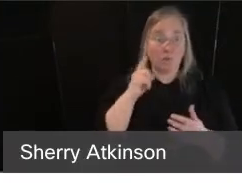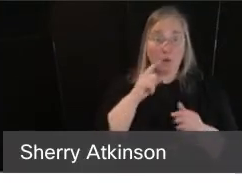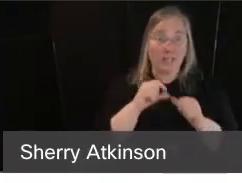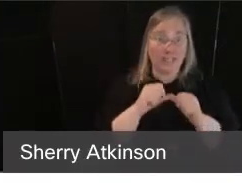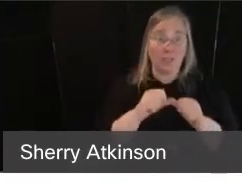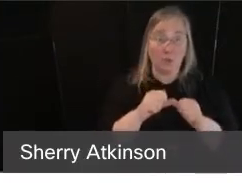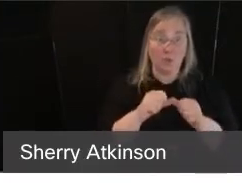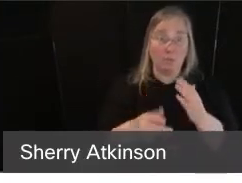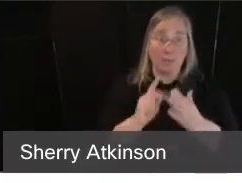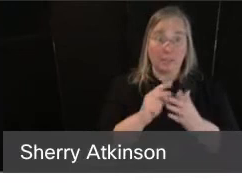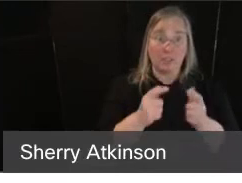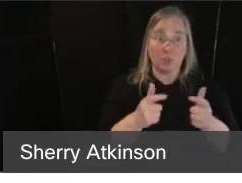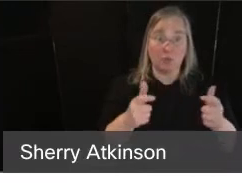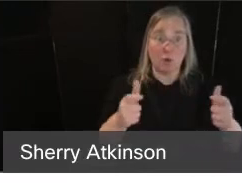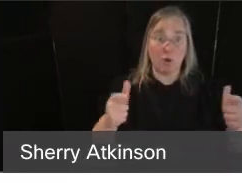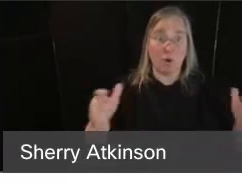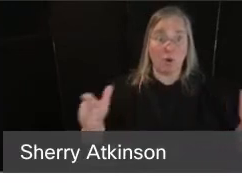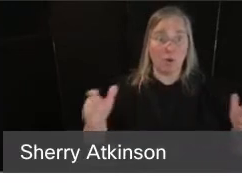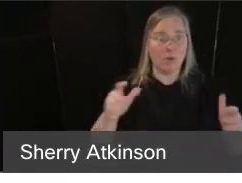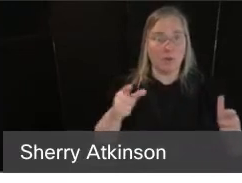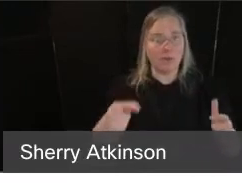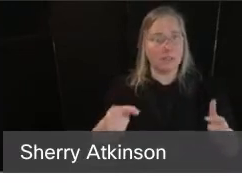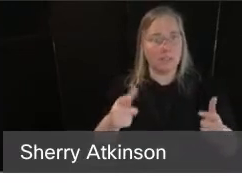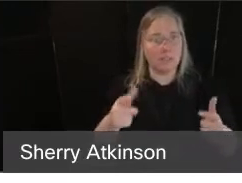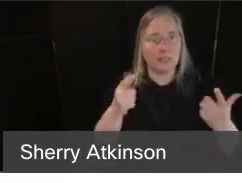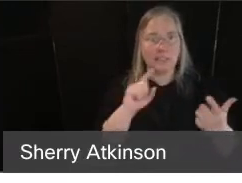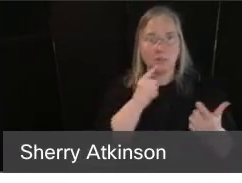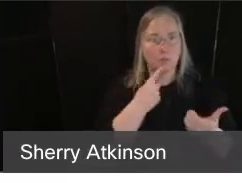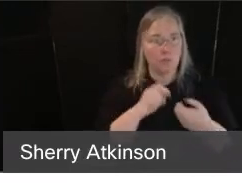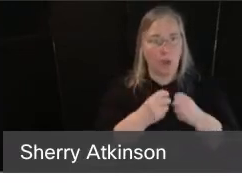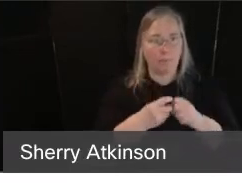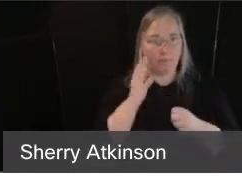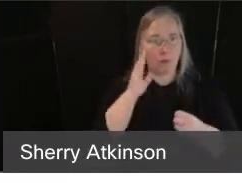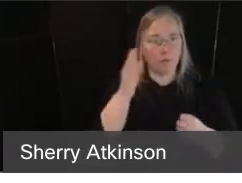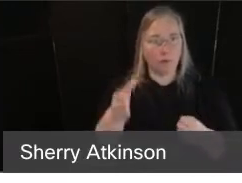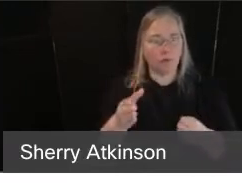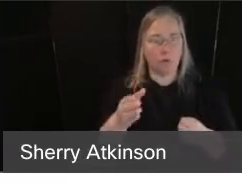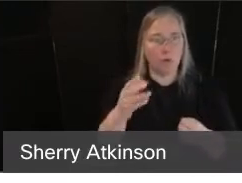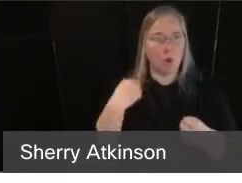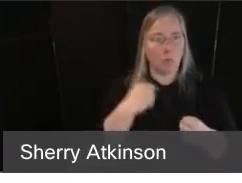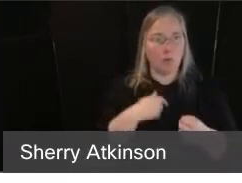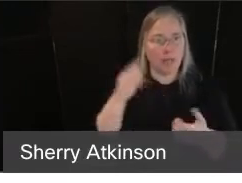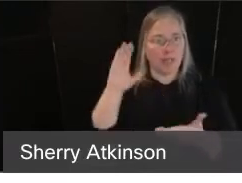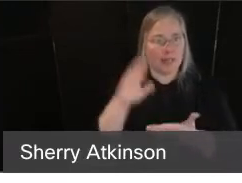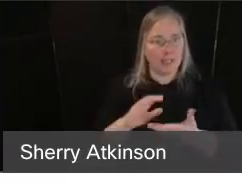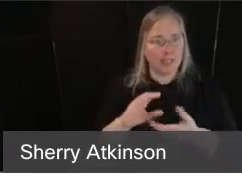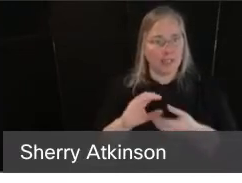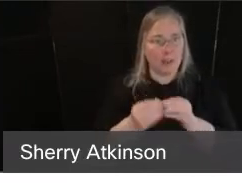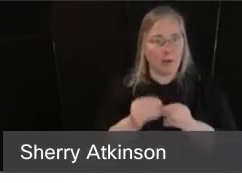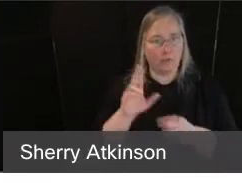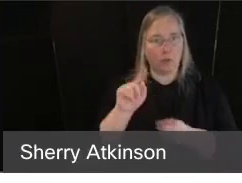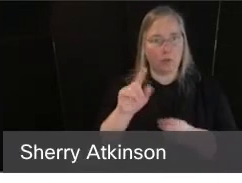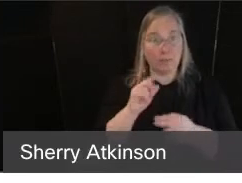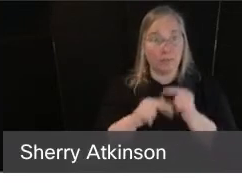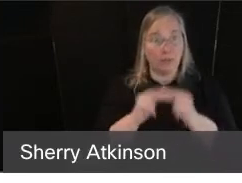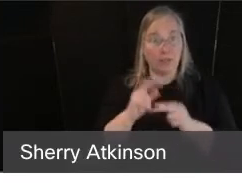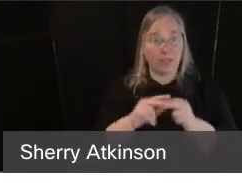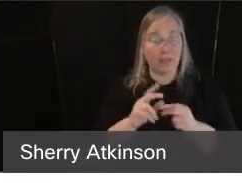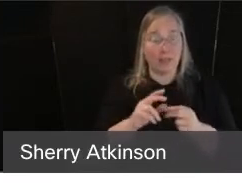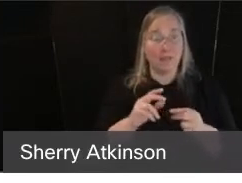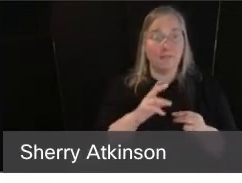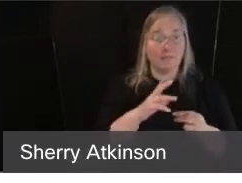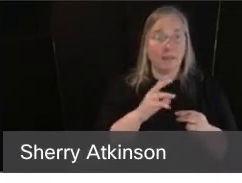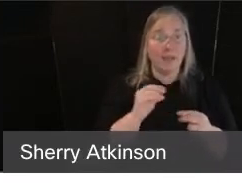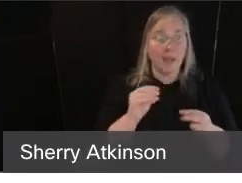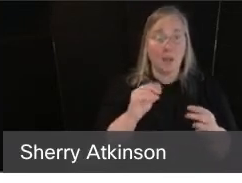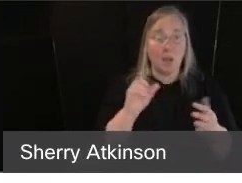significant issue going forward, is that we can expect, with lower numbers of units being built, lower levels of population growth and lower